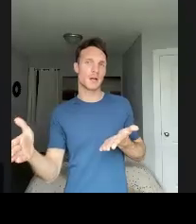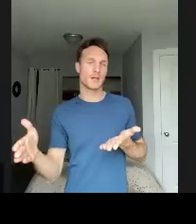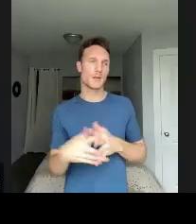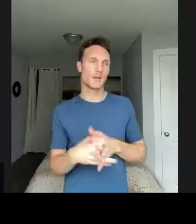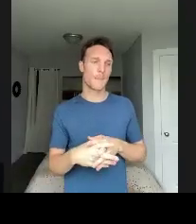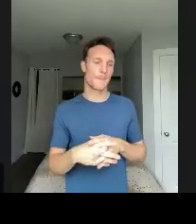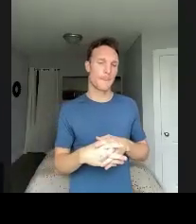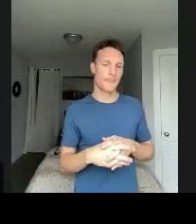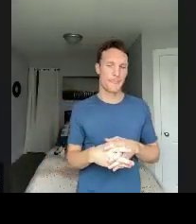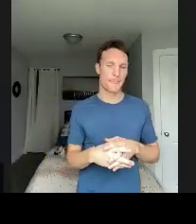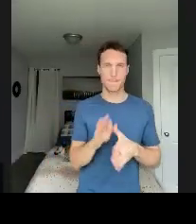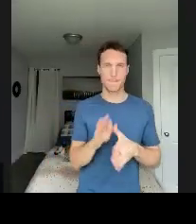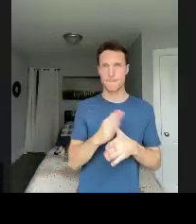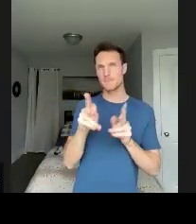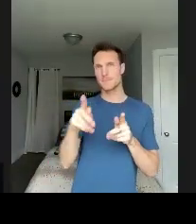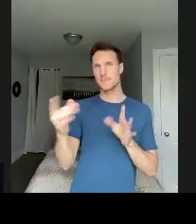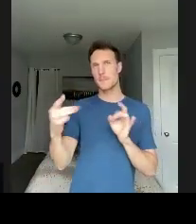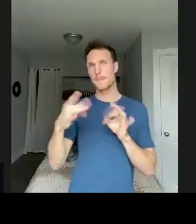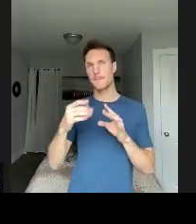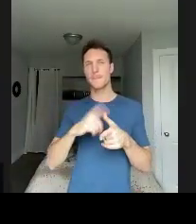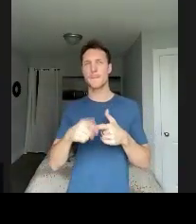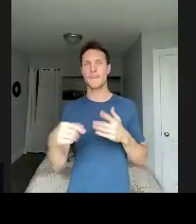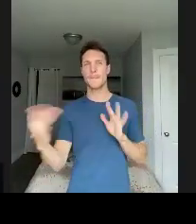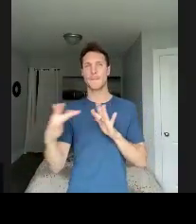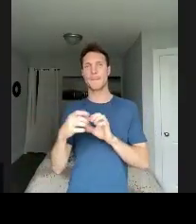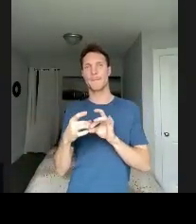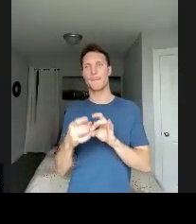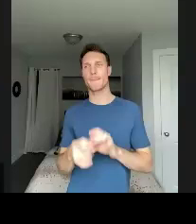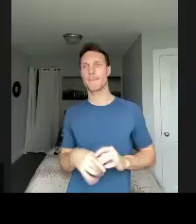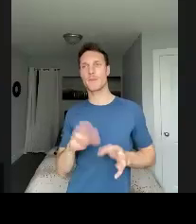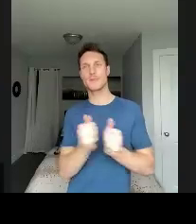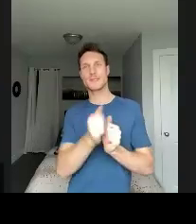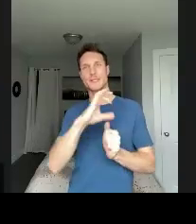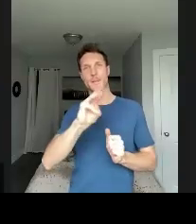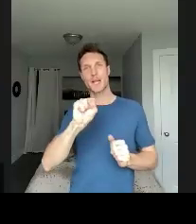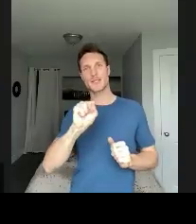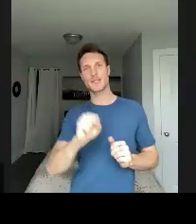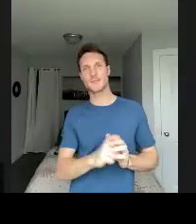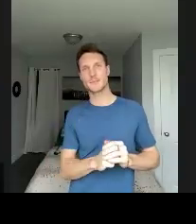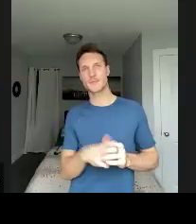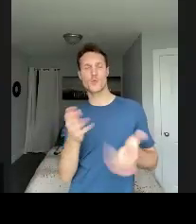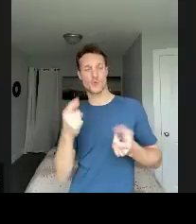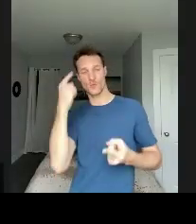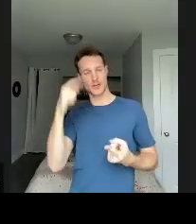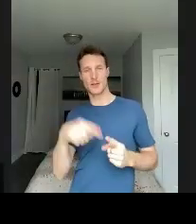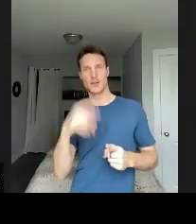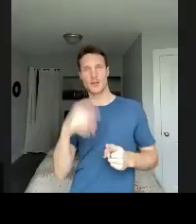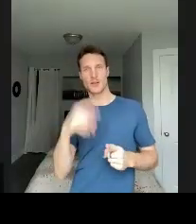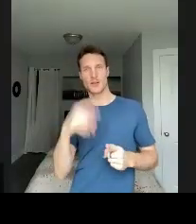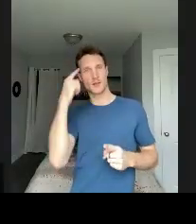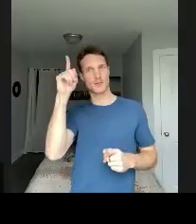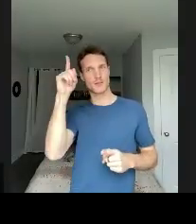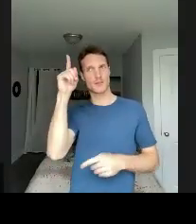the public comment that it received publicly and with CMS, and then there's what I understand, sort of a